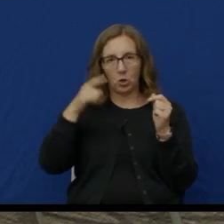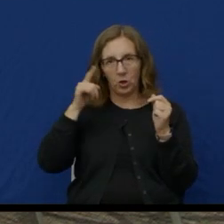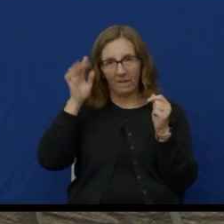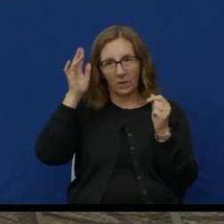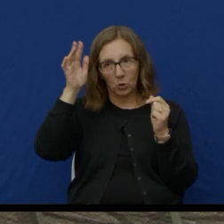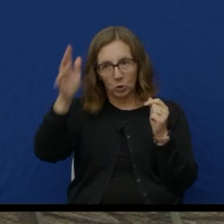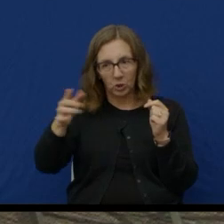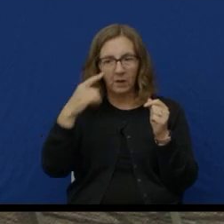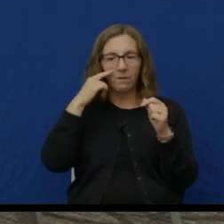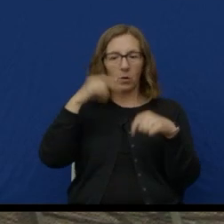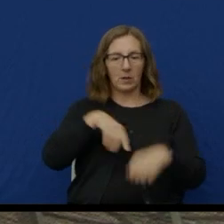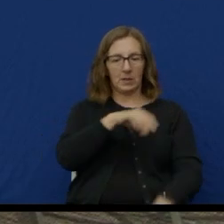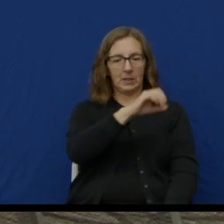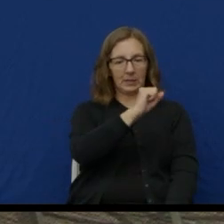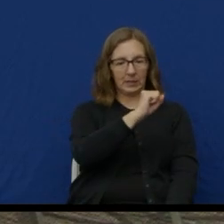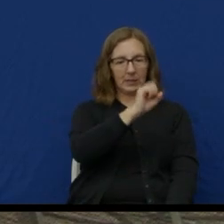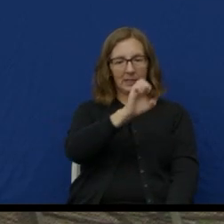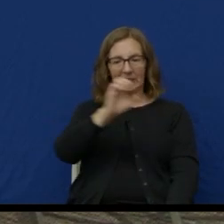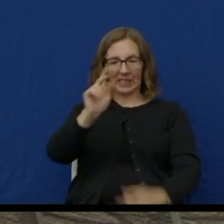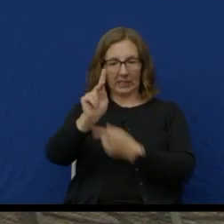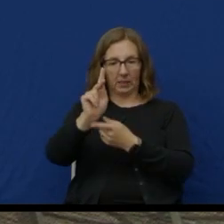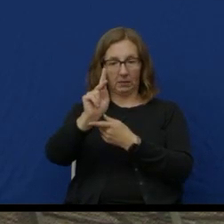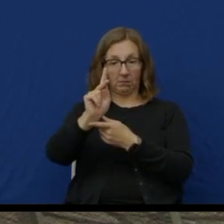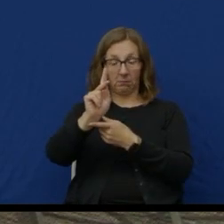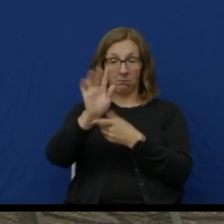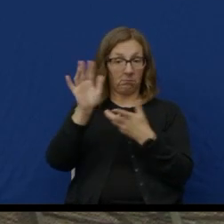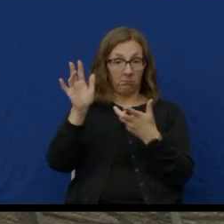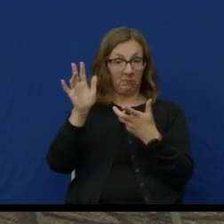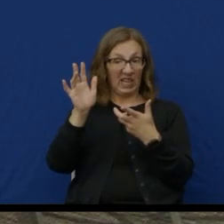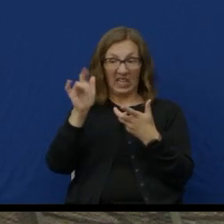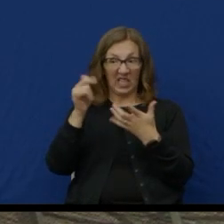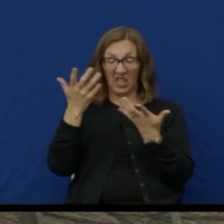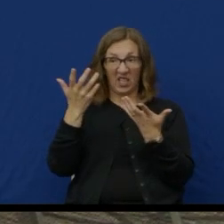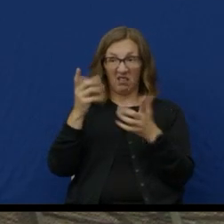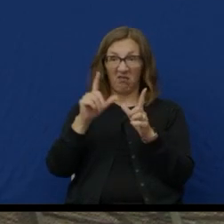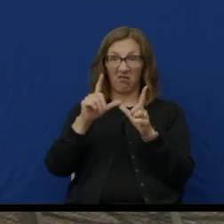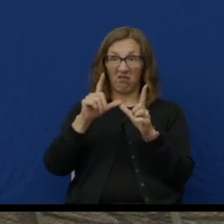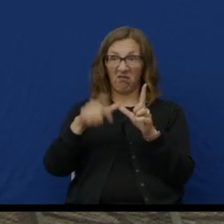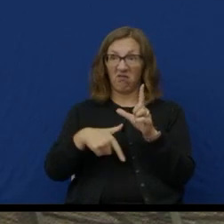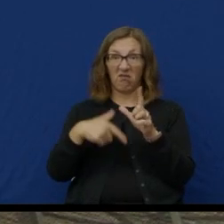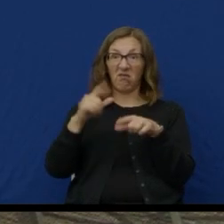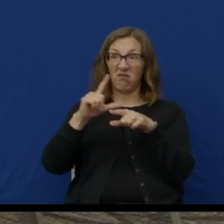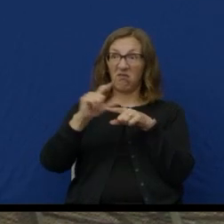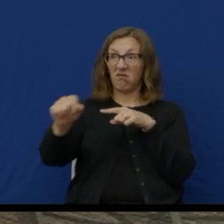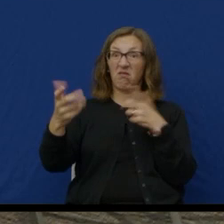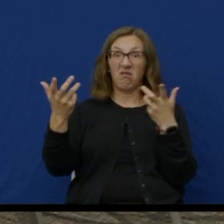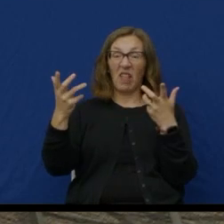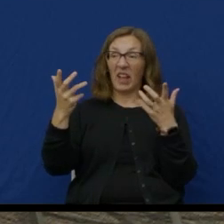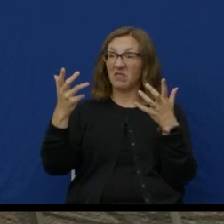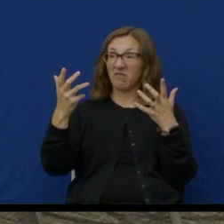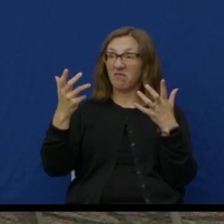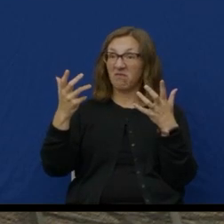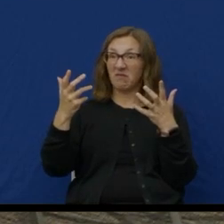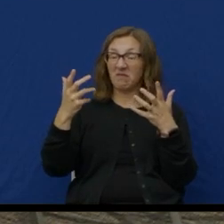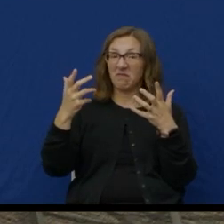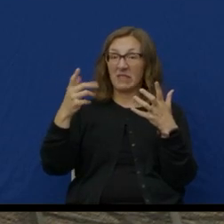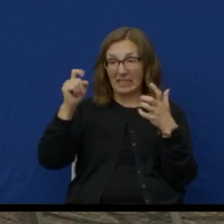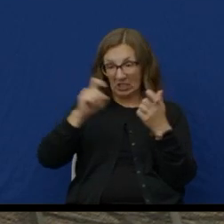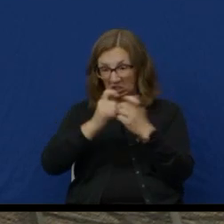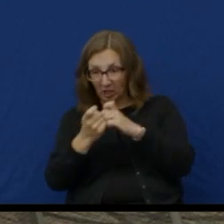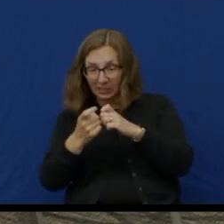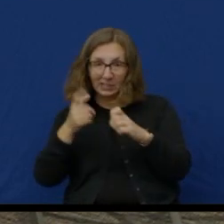SEEK. Has SEEK outlived its elasticity, kind of where we might go there? I just wonder if there's